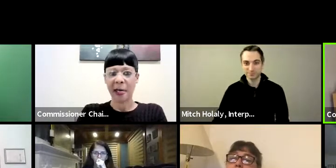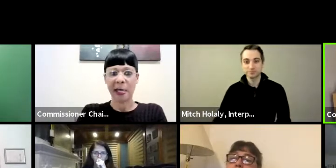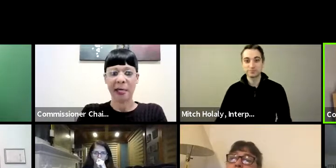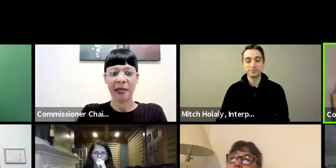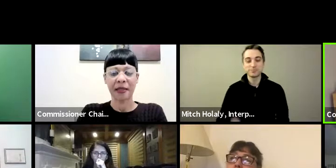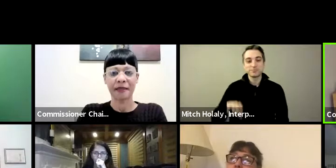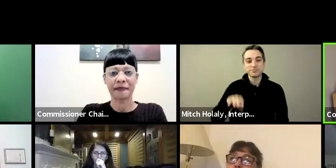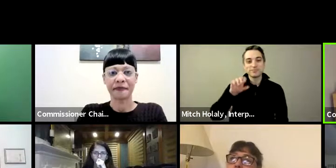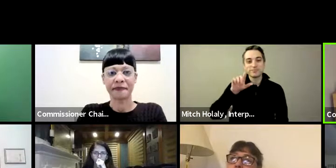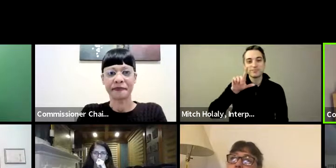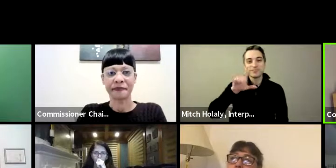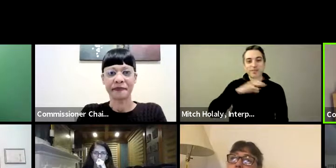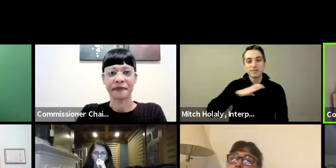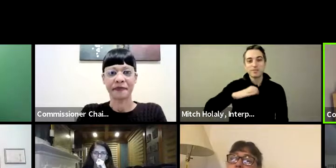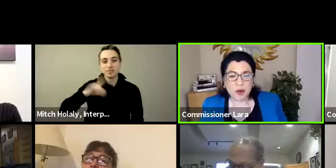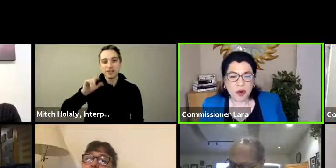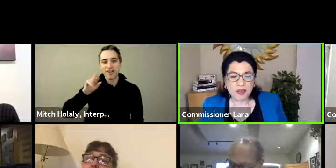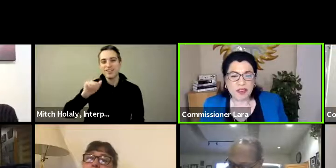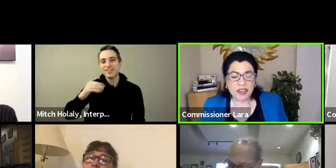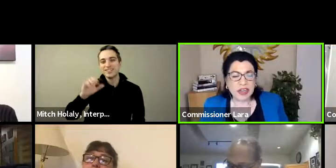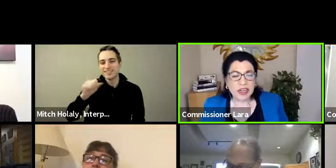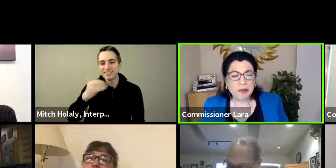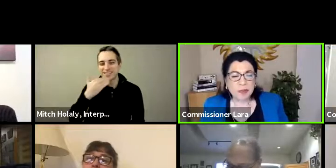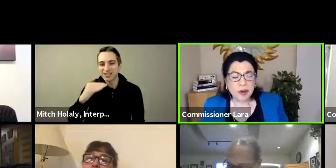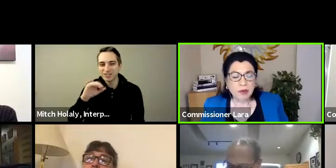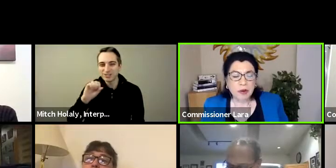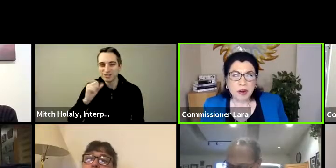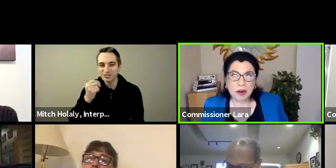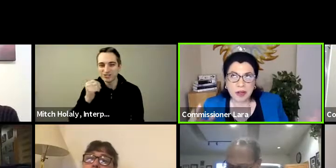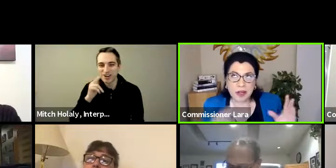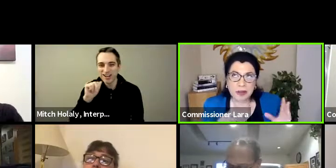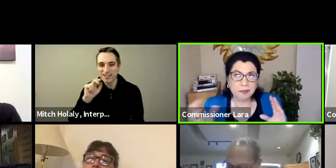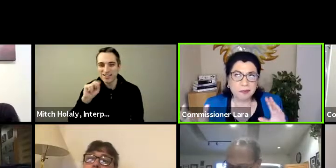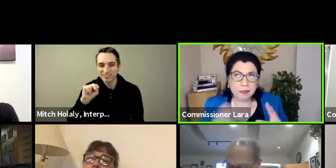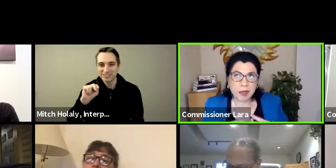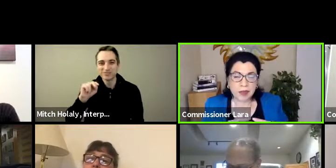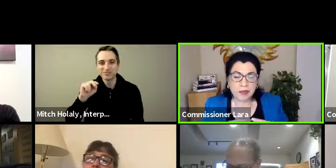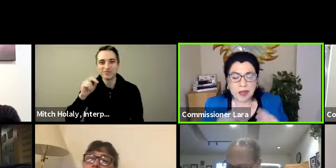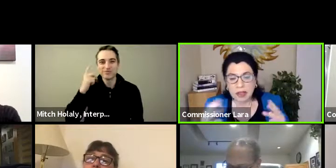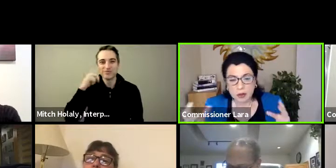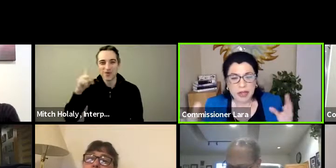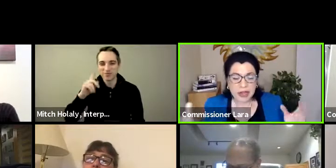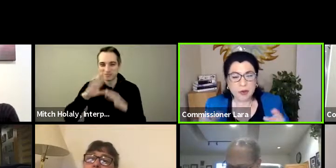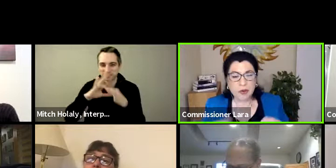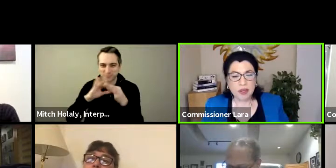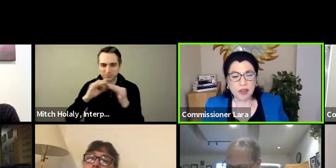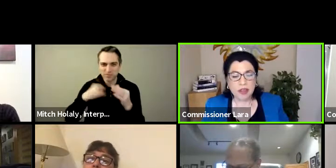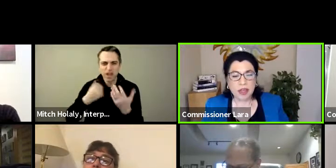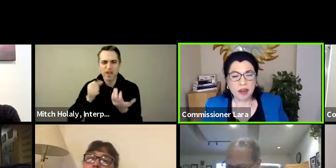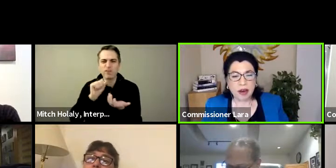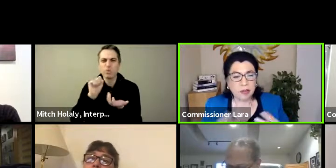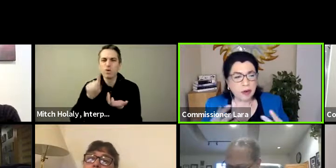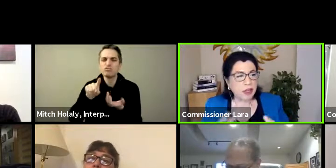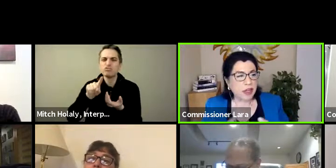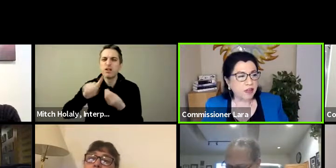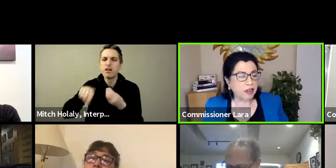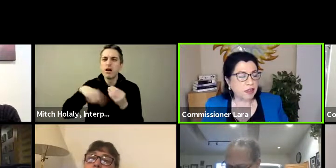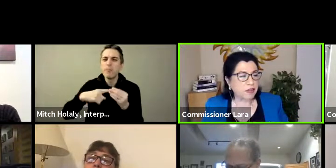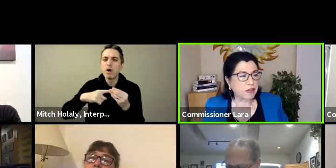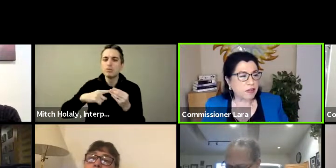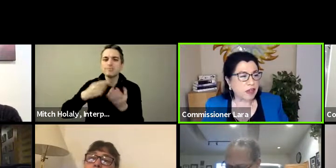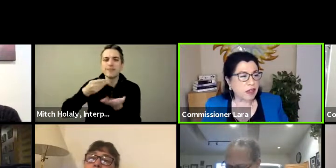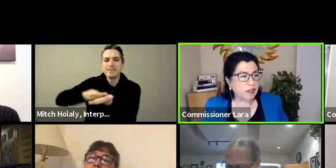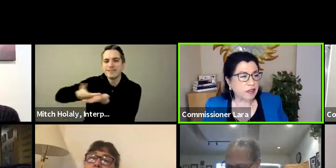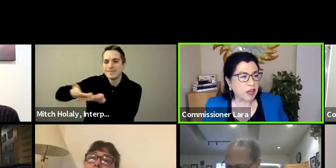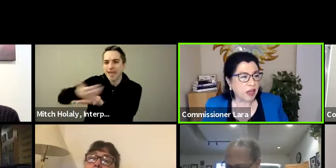Shannon, for coming to us. So I have a question regarding salary inequities. I realize